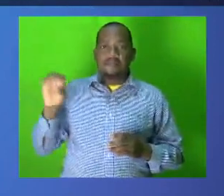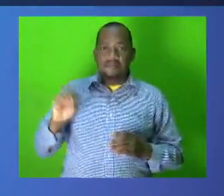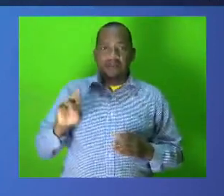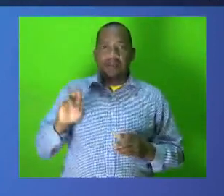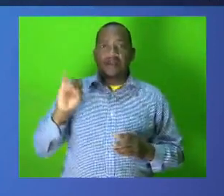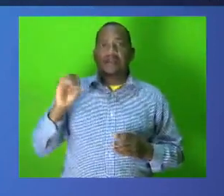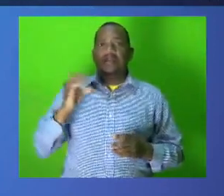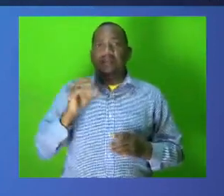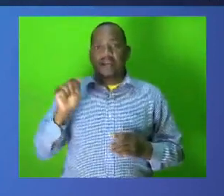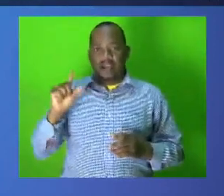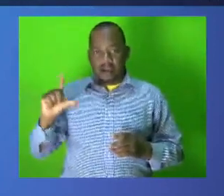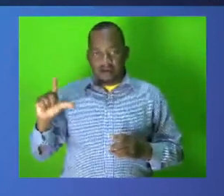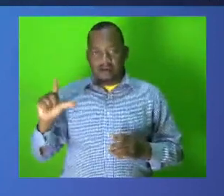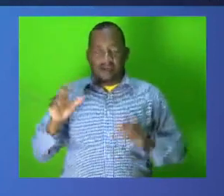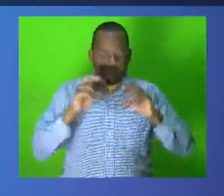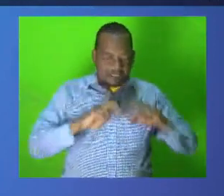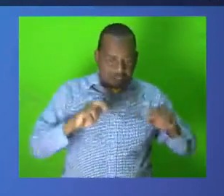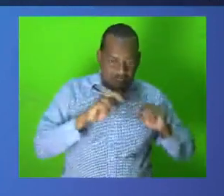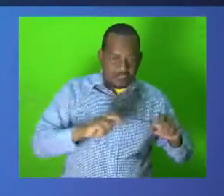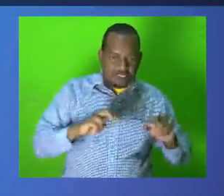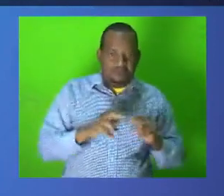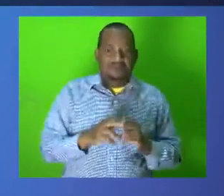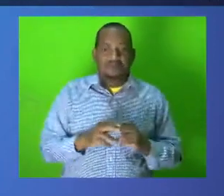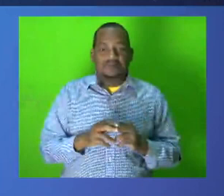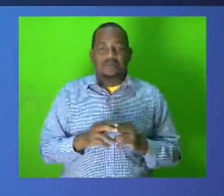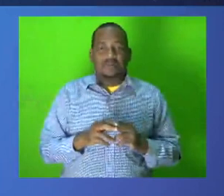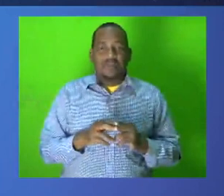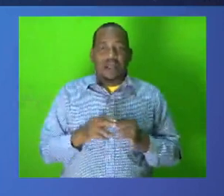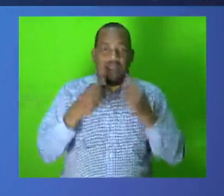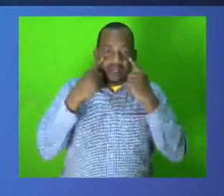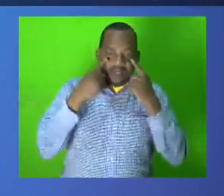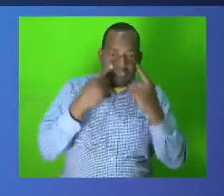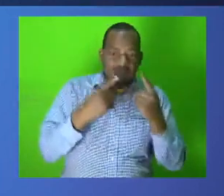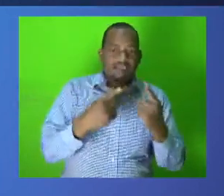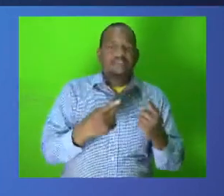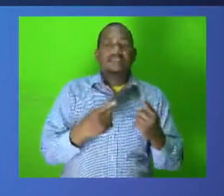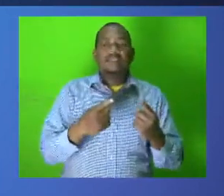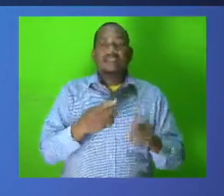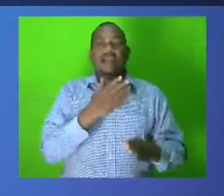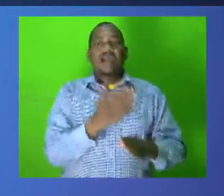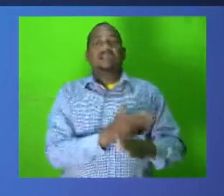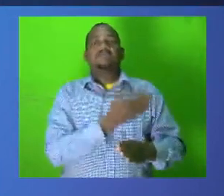This is a research relies on experience,